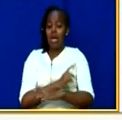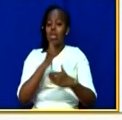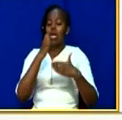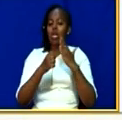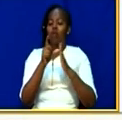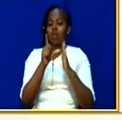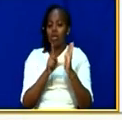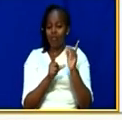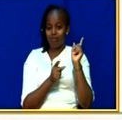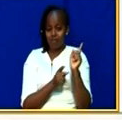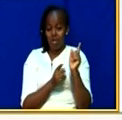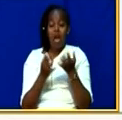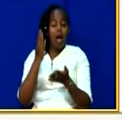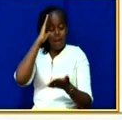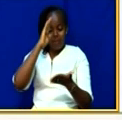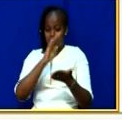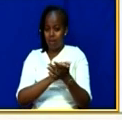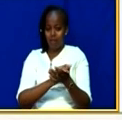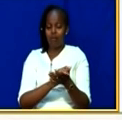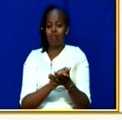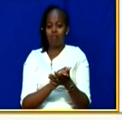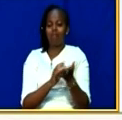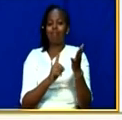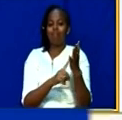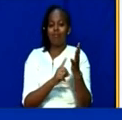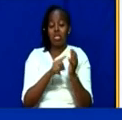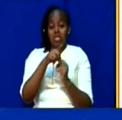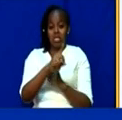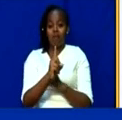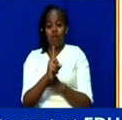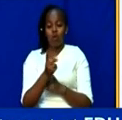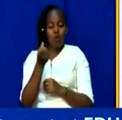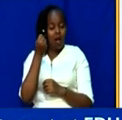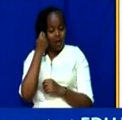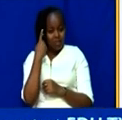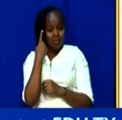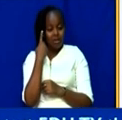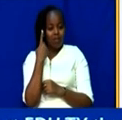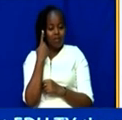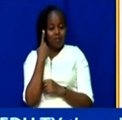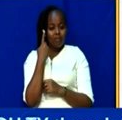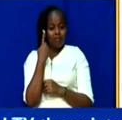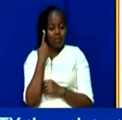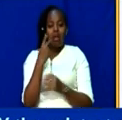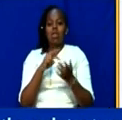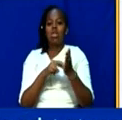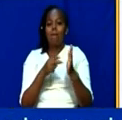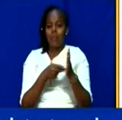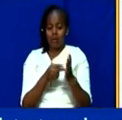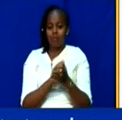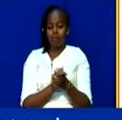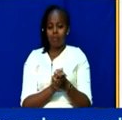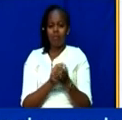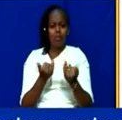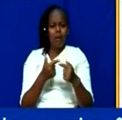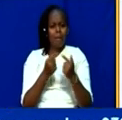this substrand, I believe, one, you will be able to know what a tiny seeded crop is. But